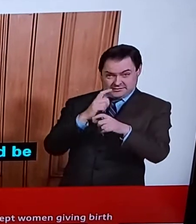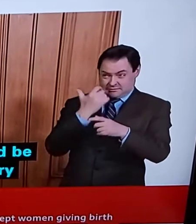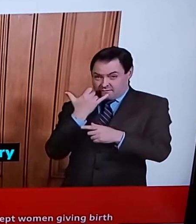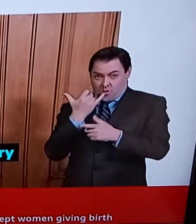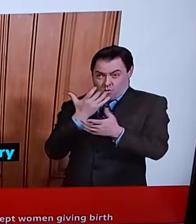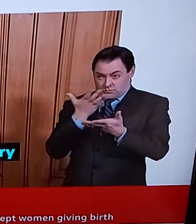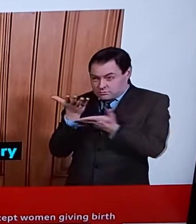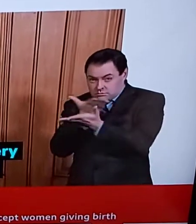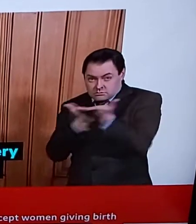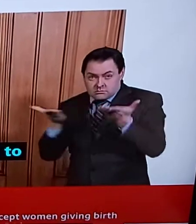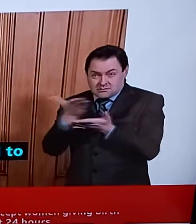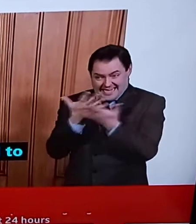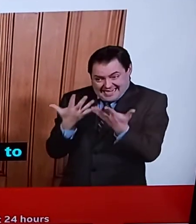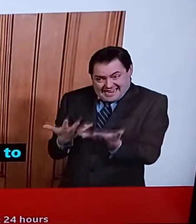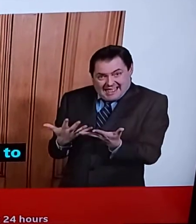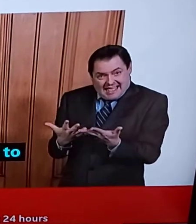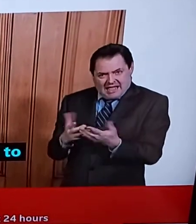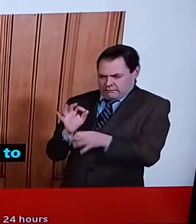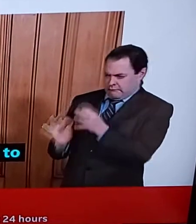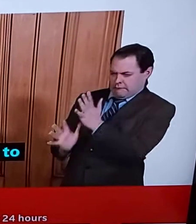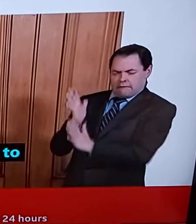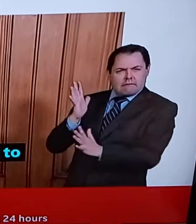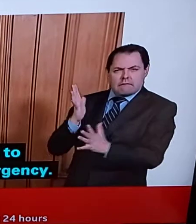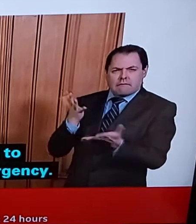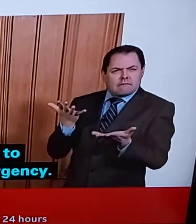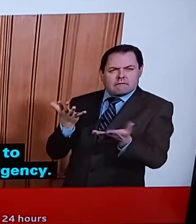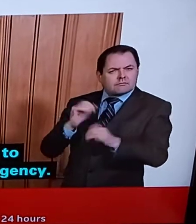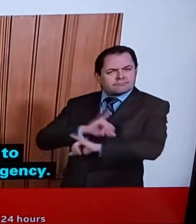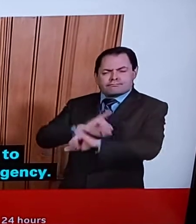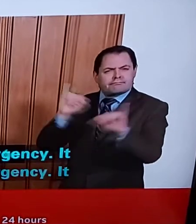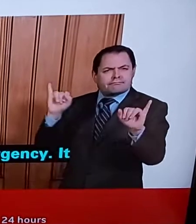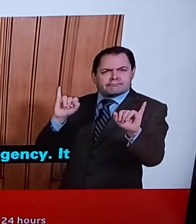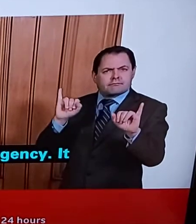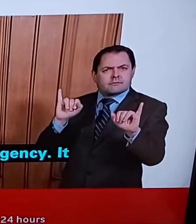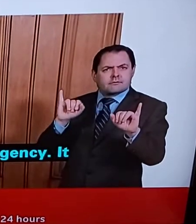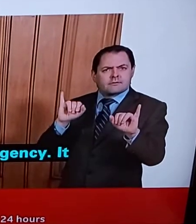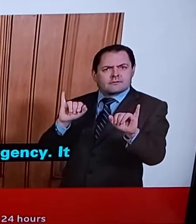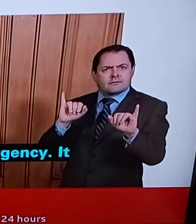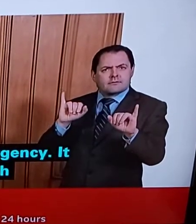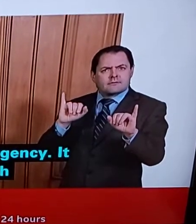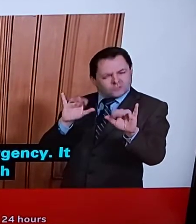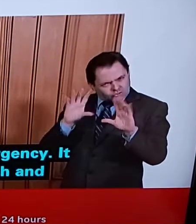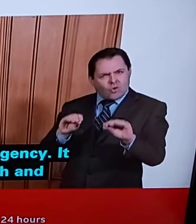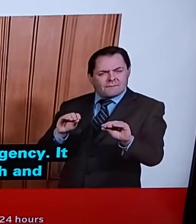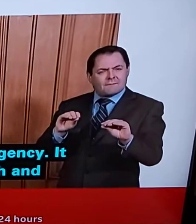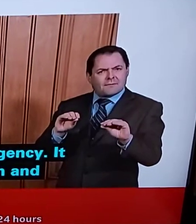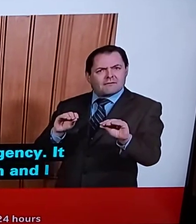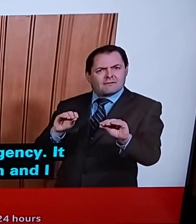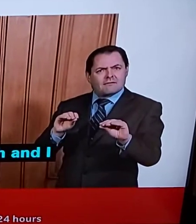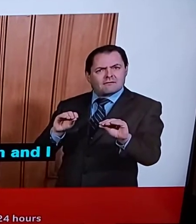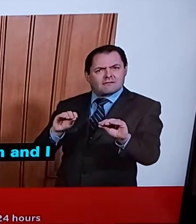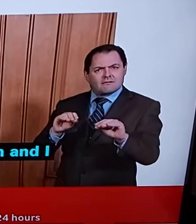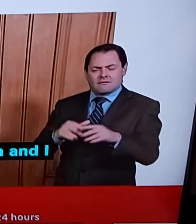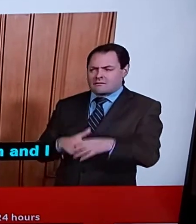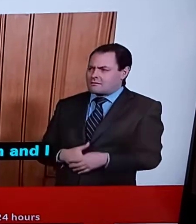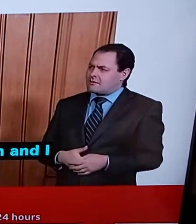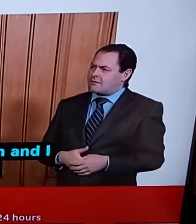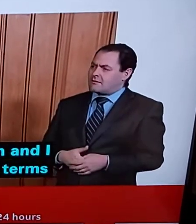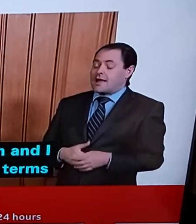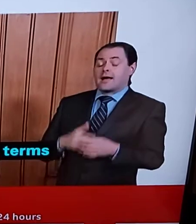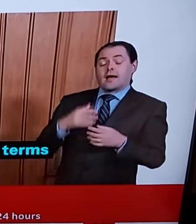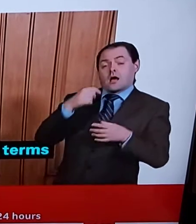emergency. It is absolute and utter rubbish, and I can't condemn it in stronger terms than that. On the testing, the